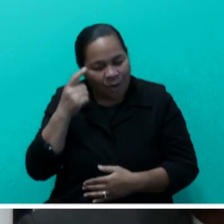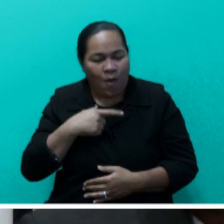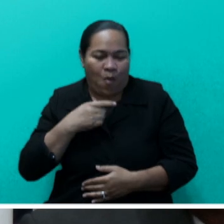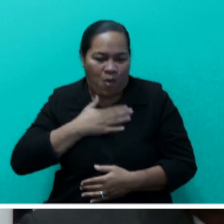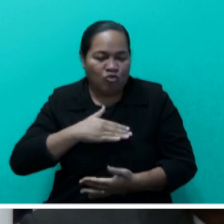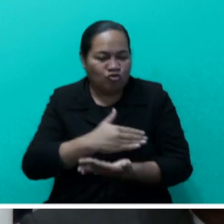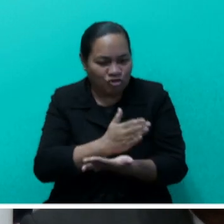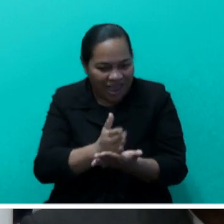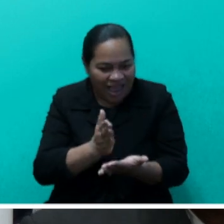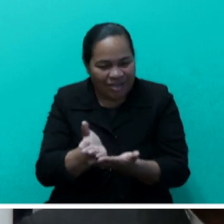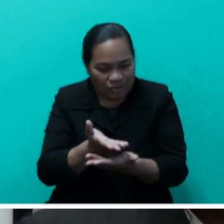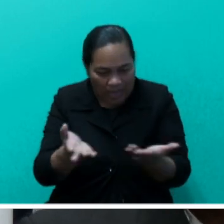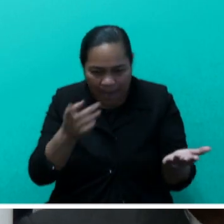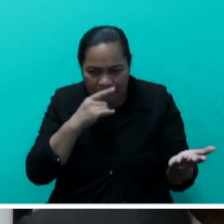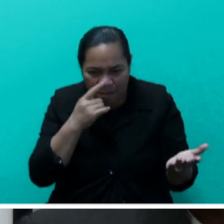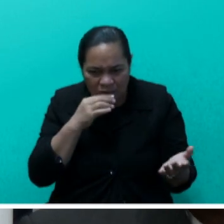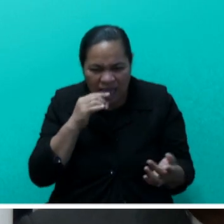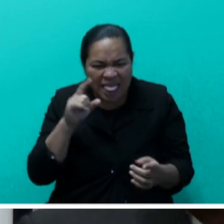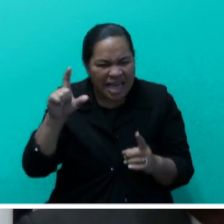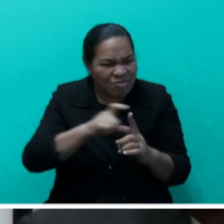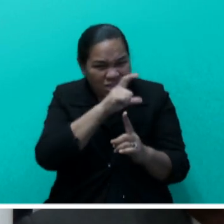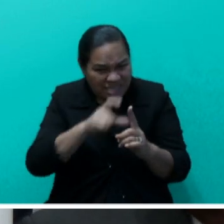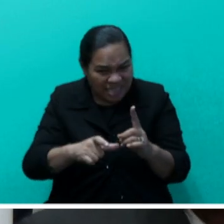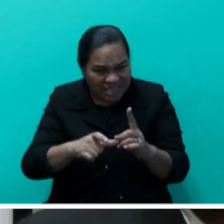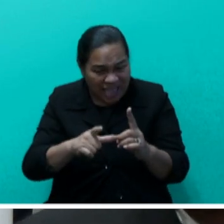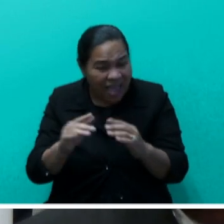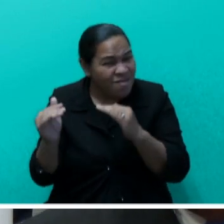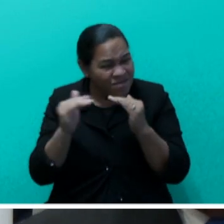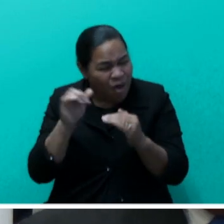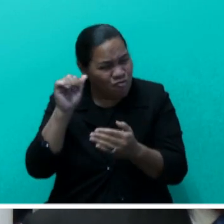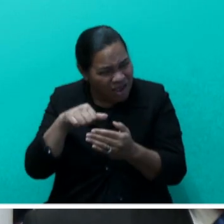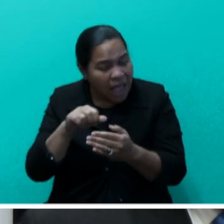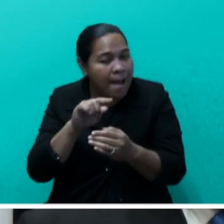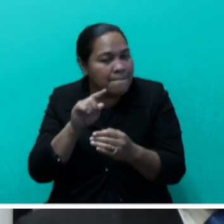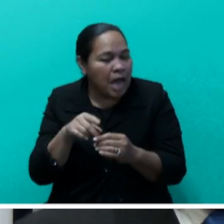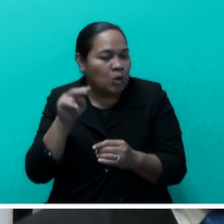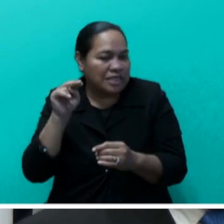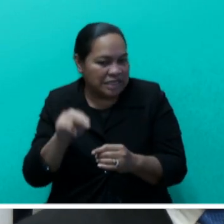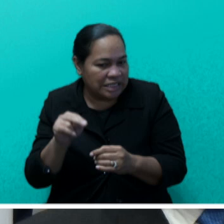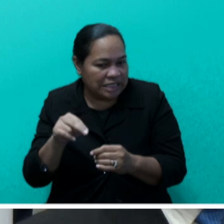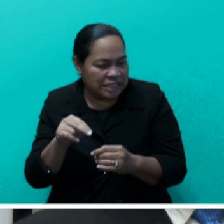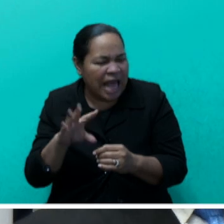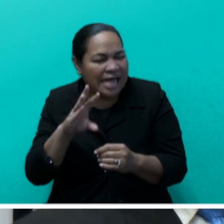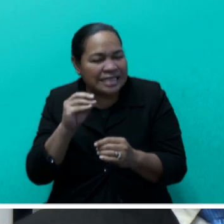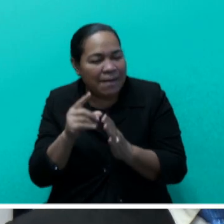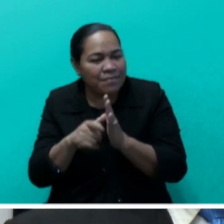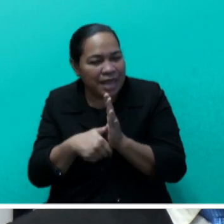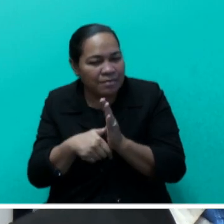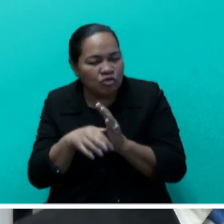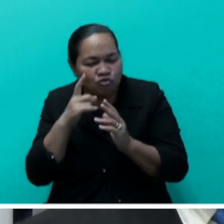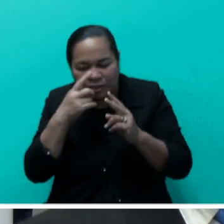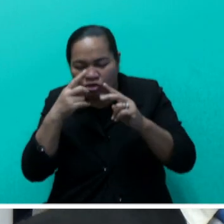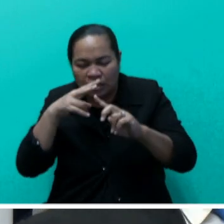public of Fiji that, criticisms are fair, but we need to be, sometimes research